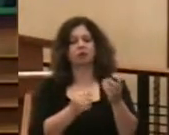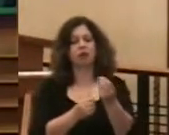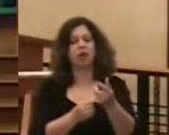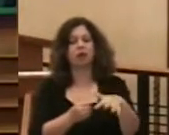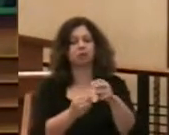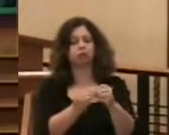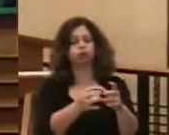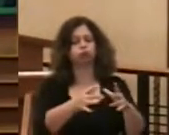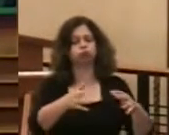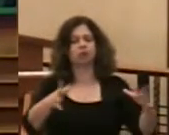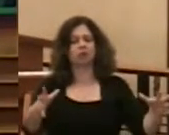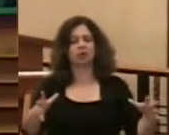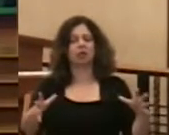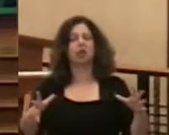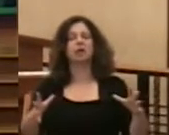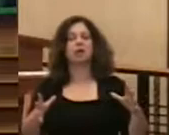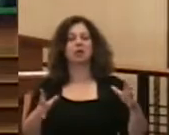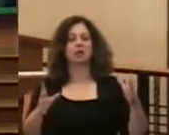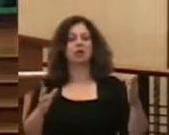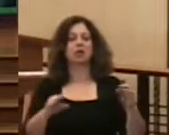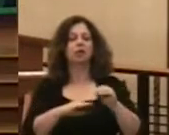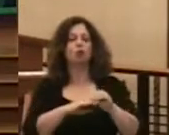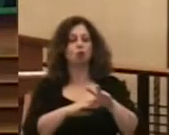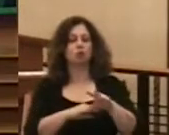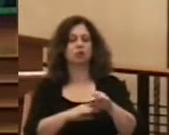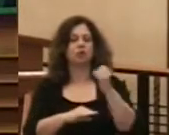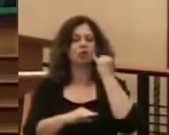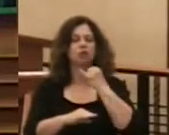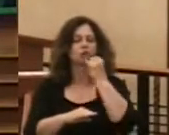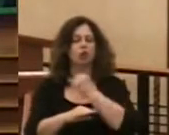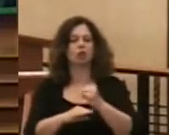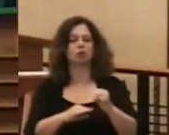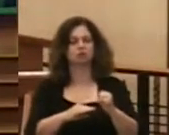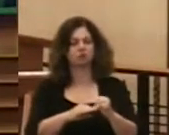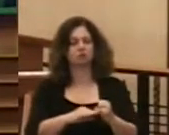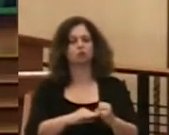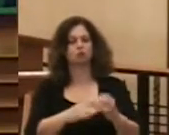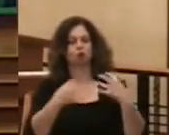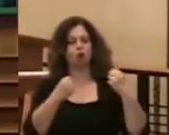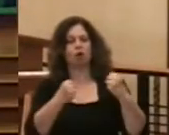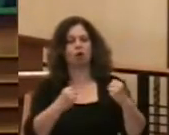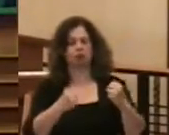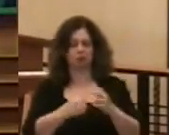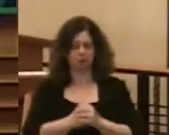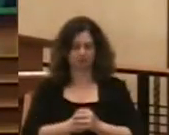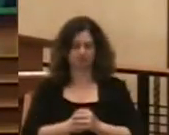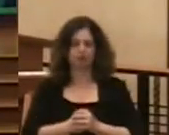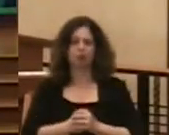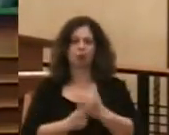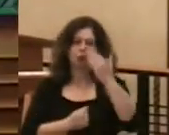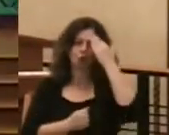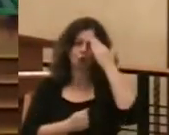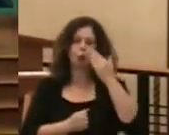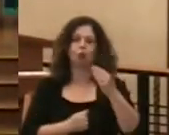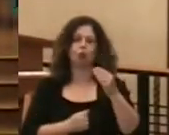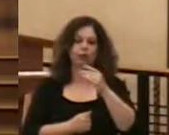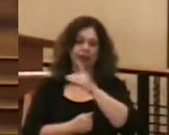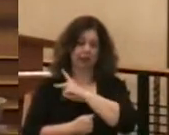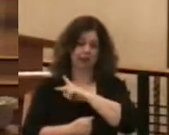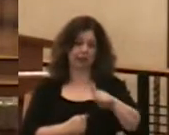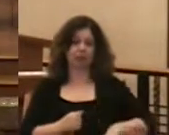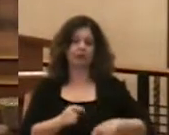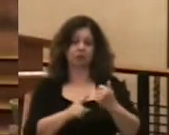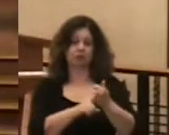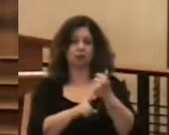the influence of Israel over all the known nations of the day. We know that he was a brilliant